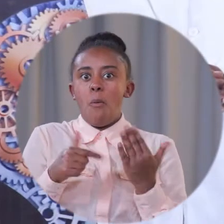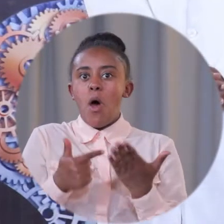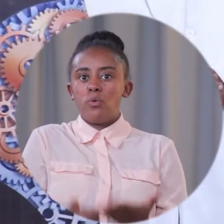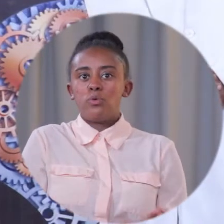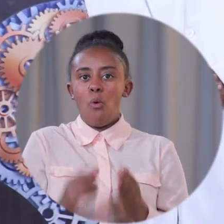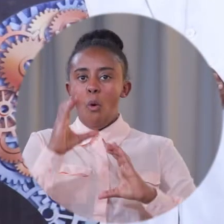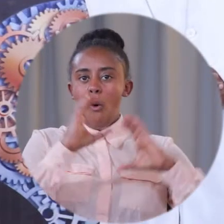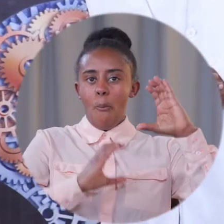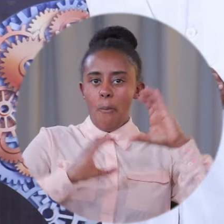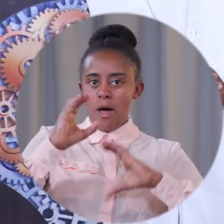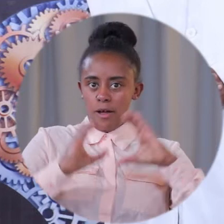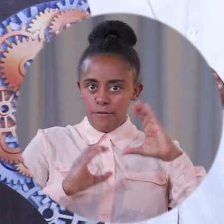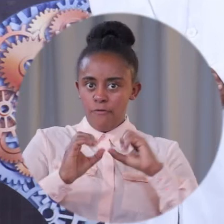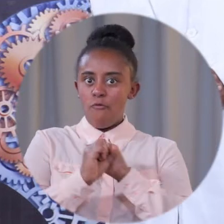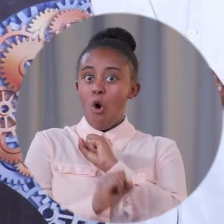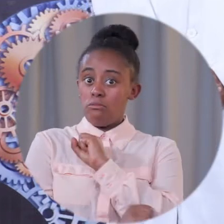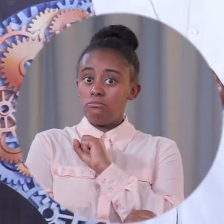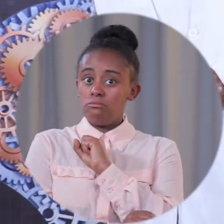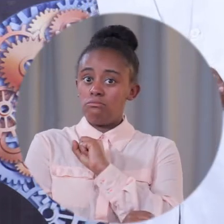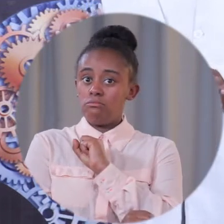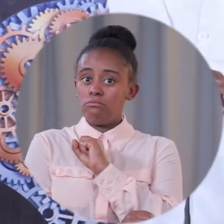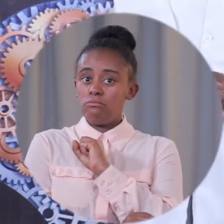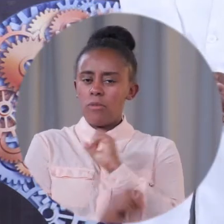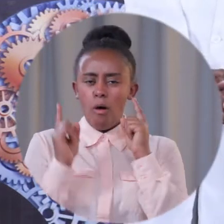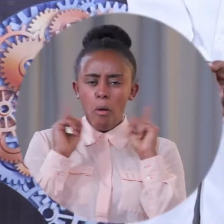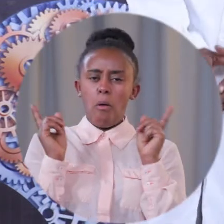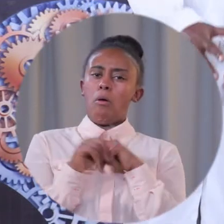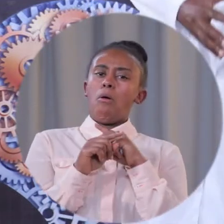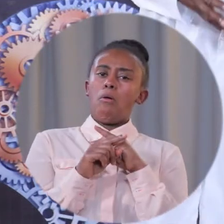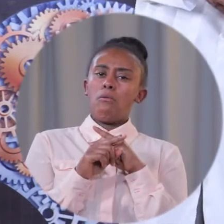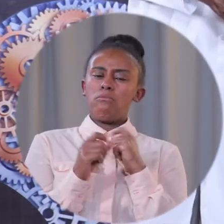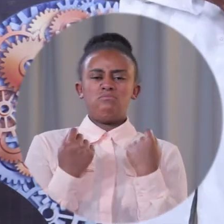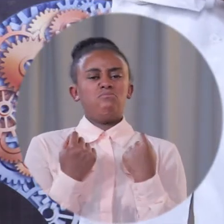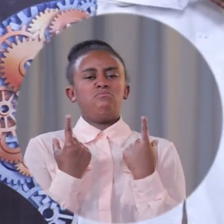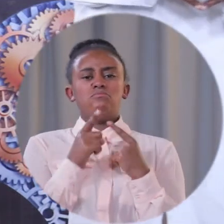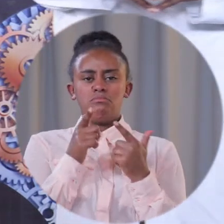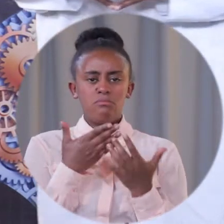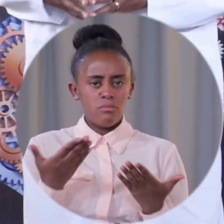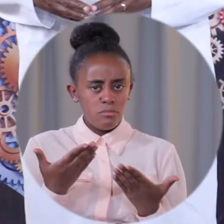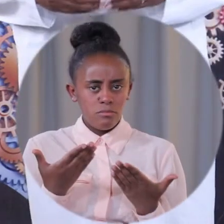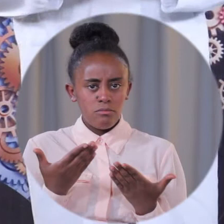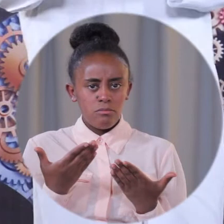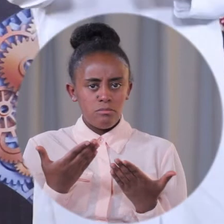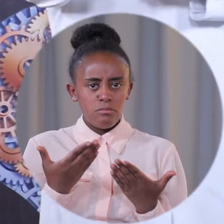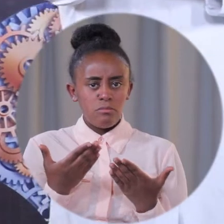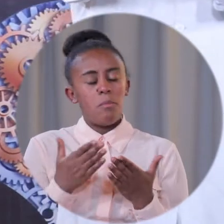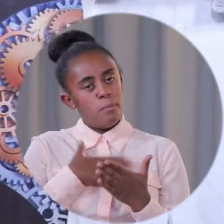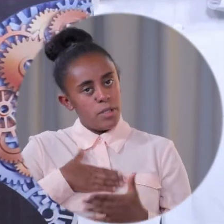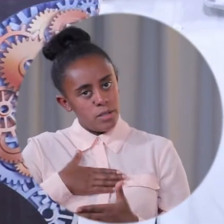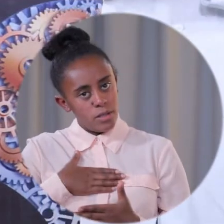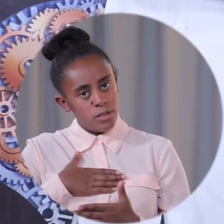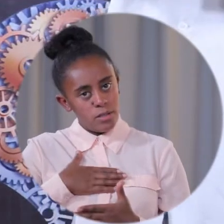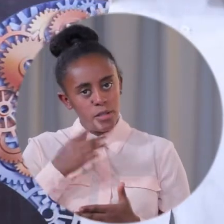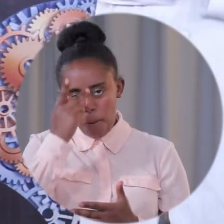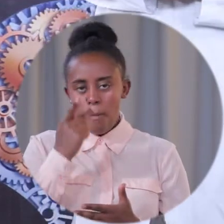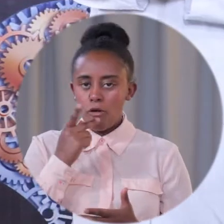form. If you have any confusion or if you don't get me or if it is not clear, please ask